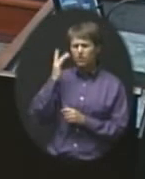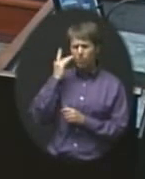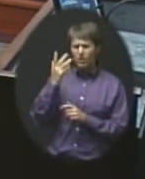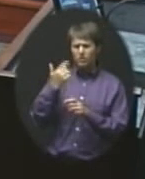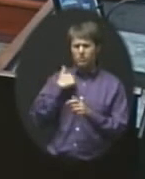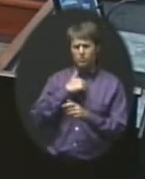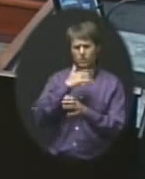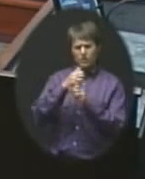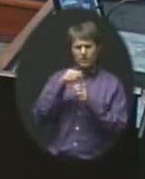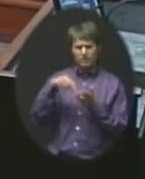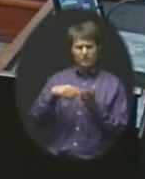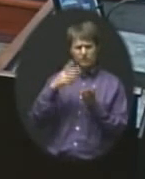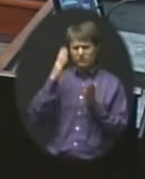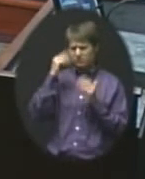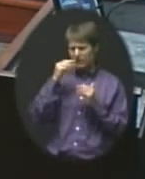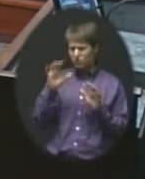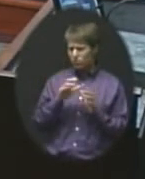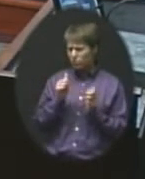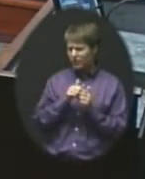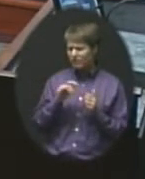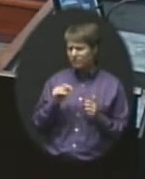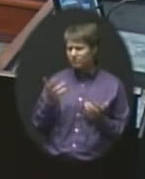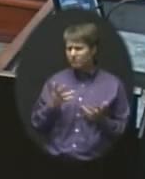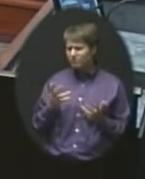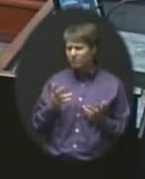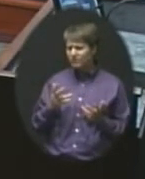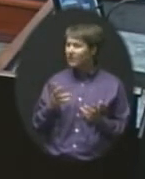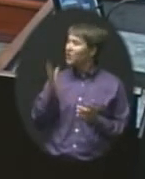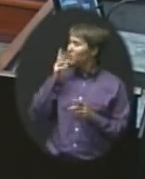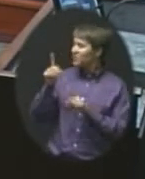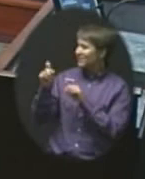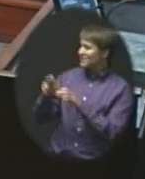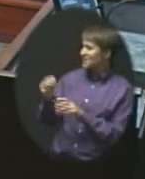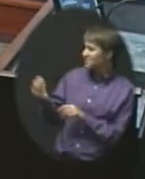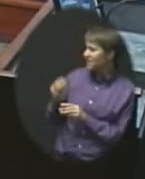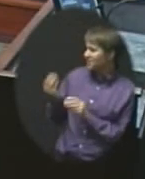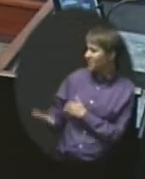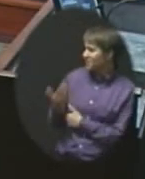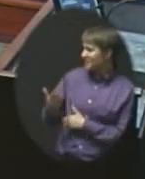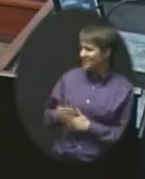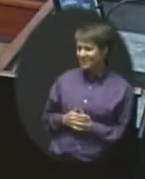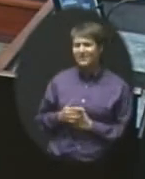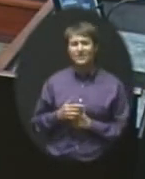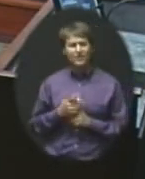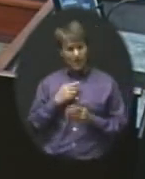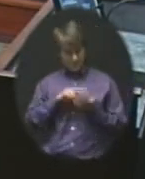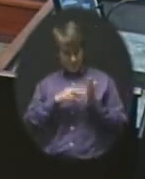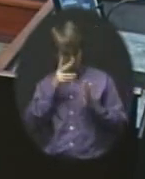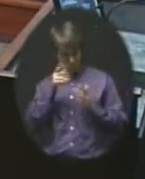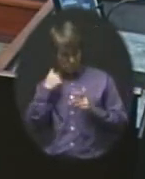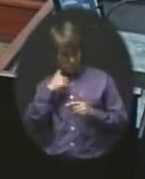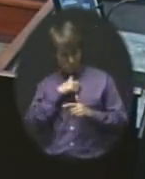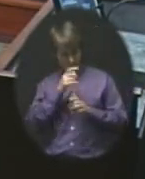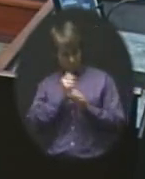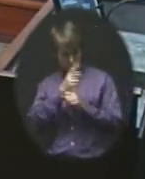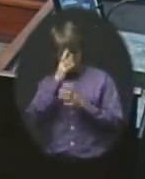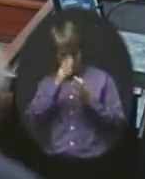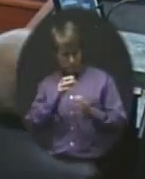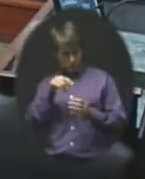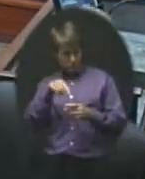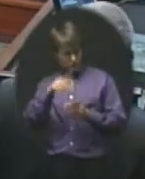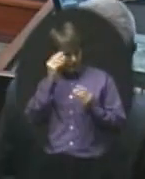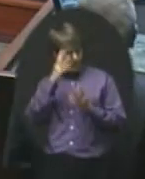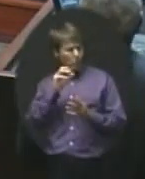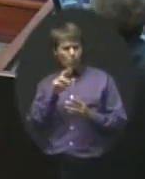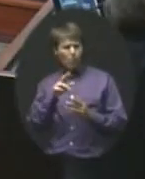get this, and what will we be expected to do with it? There'll be a test on Monday morning. I mean, are we going to be making a decision on this information,